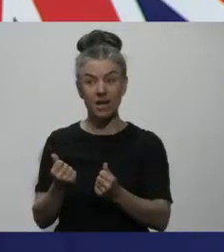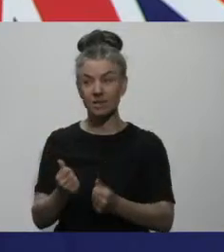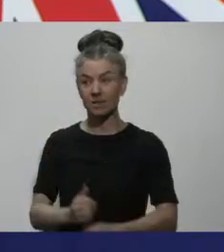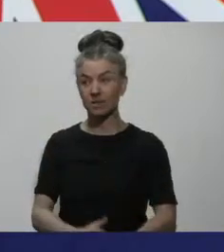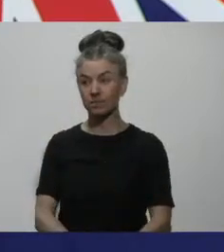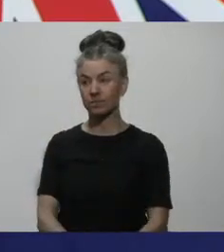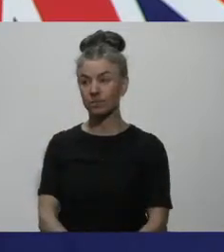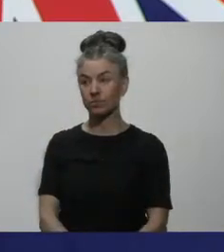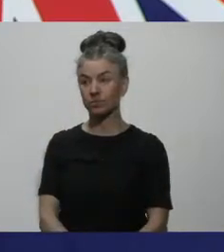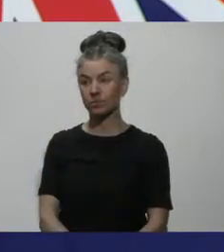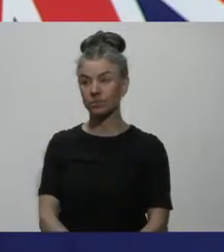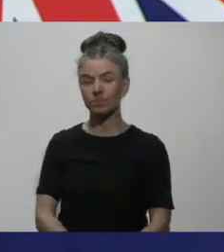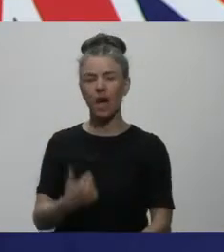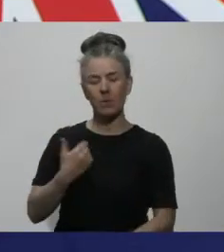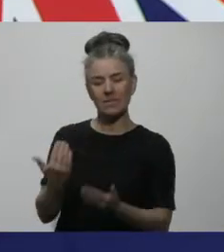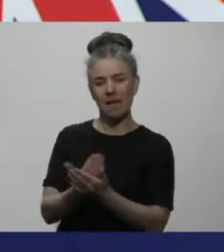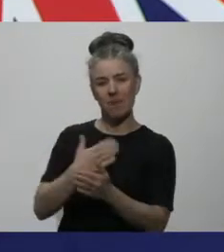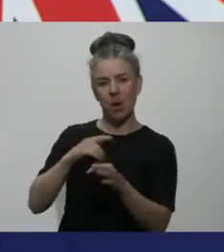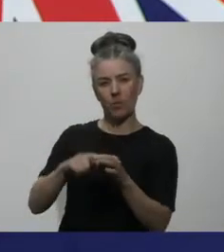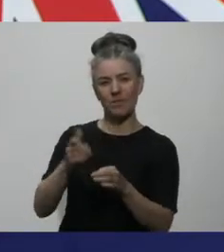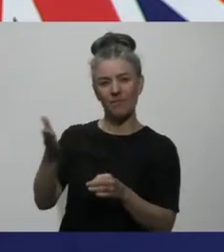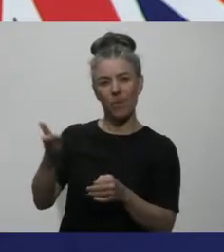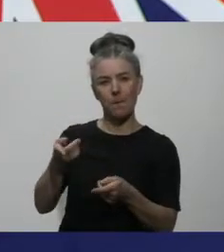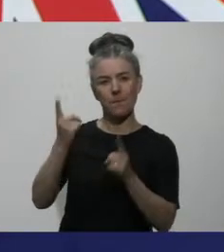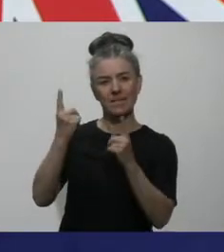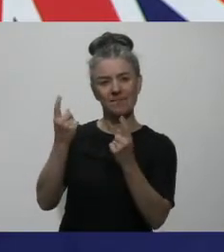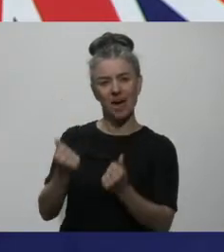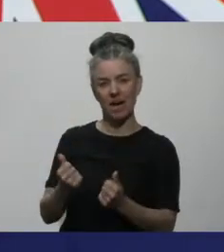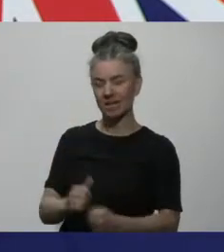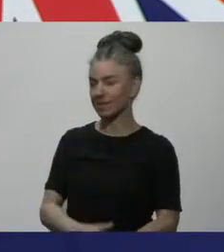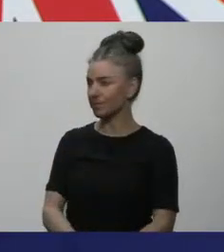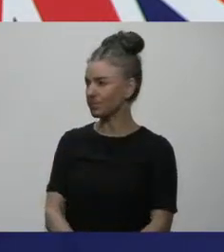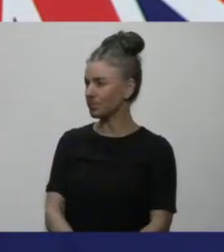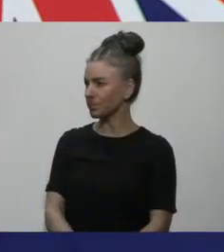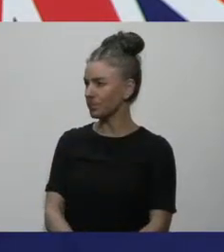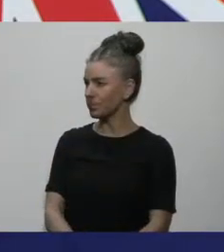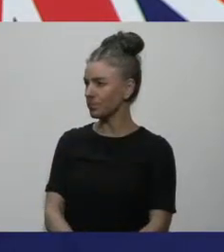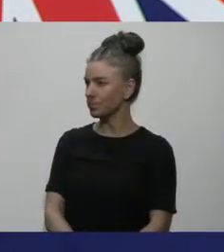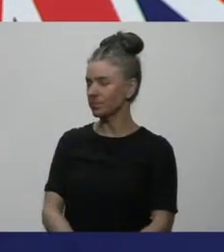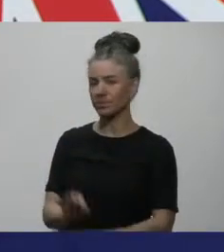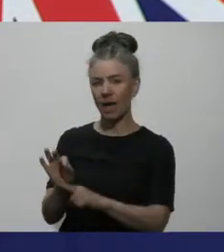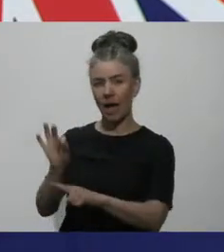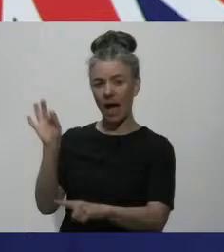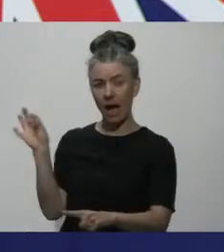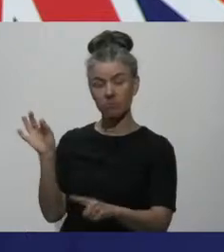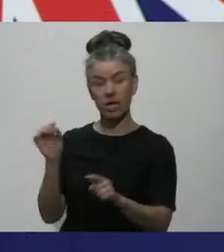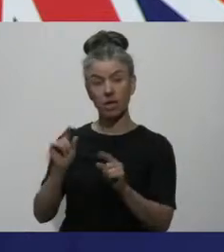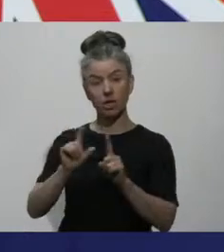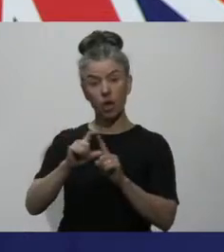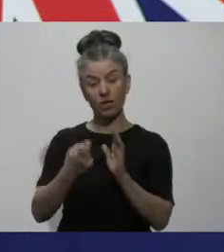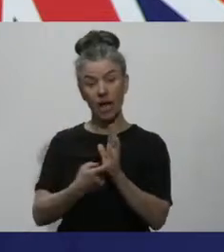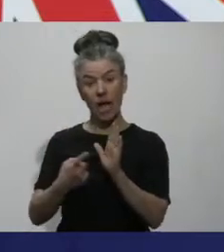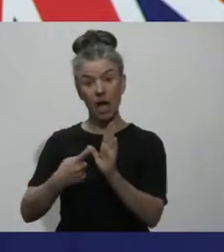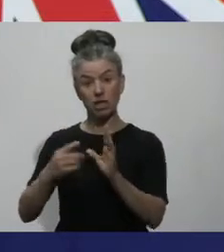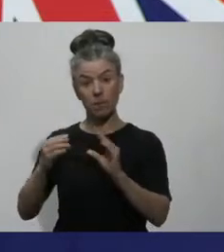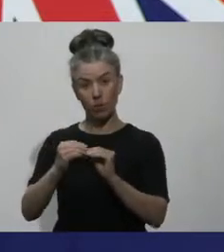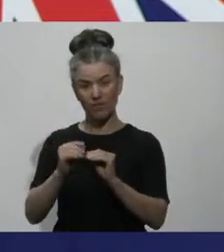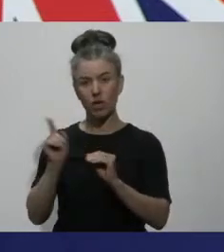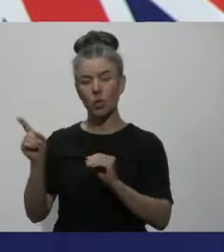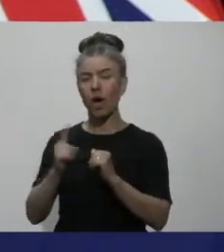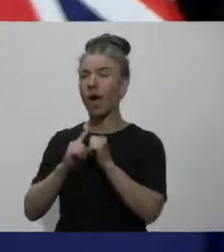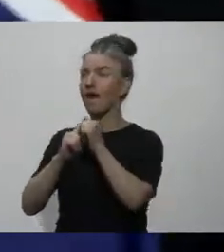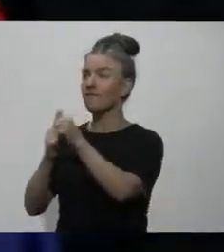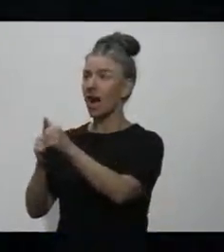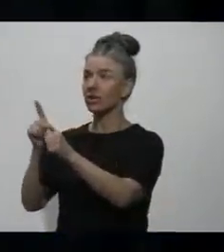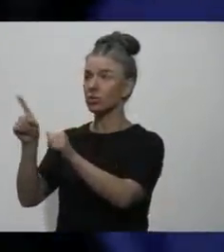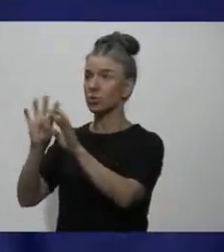to the Minister of Finance. It's okay, great. Are you happy with today's decision? How did it stack up with the advice that you gave Cabinet this afternoon? Well, as I